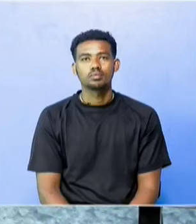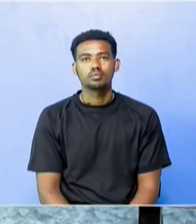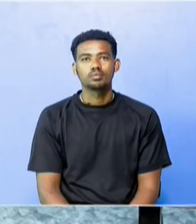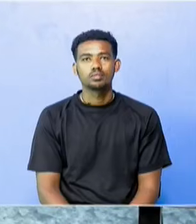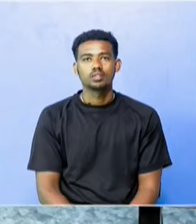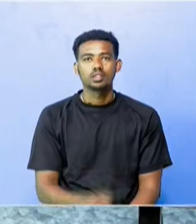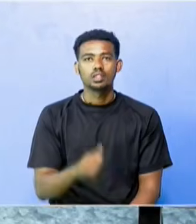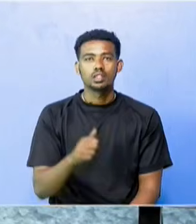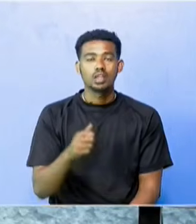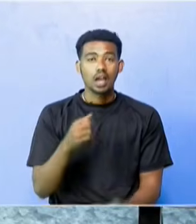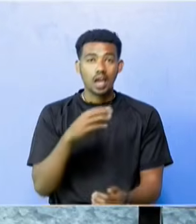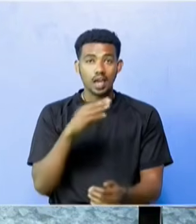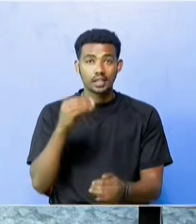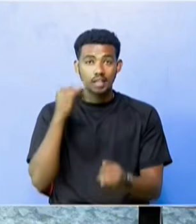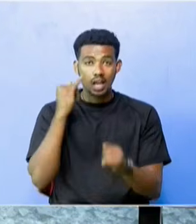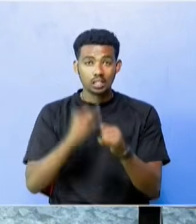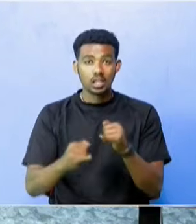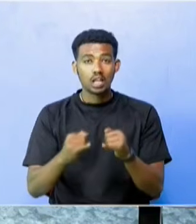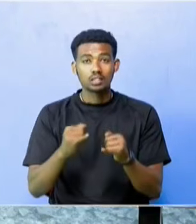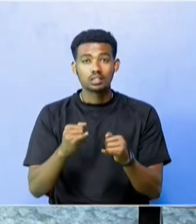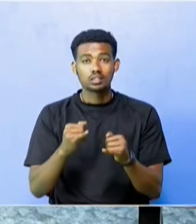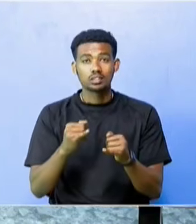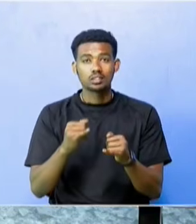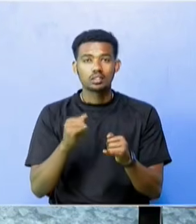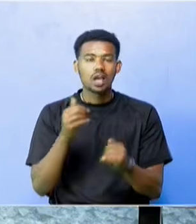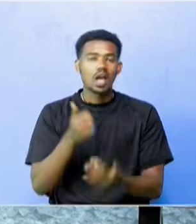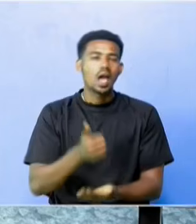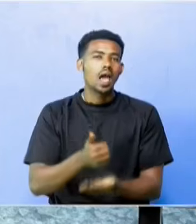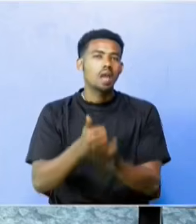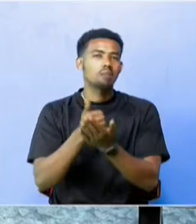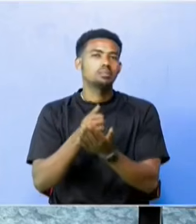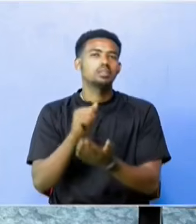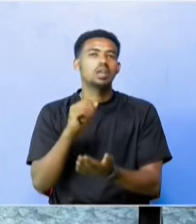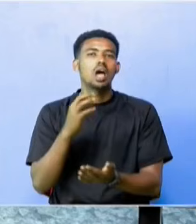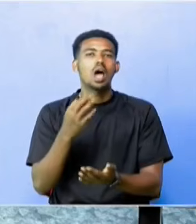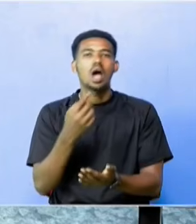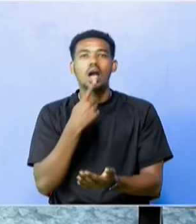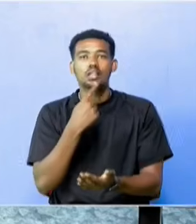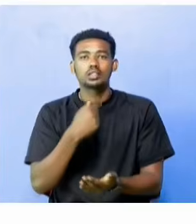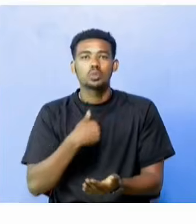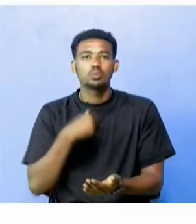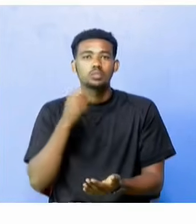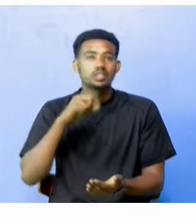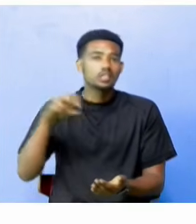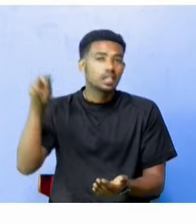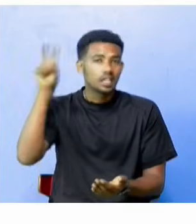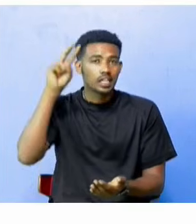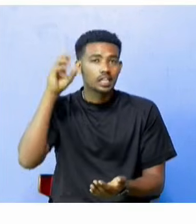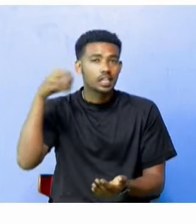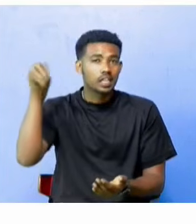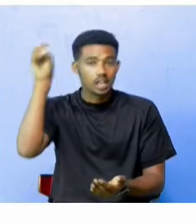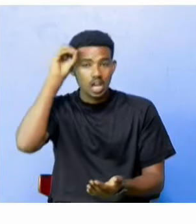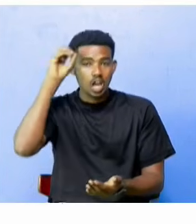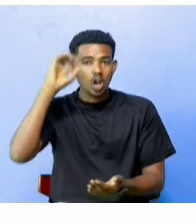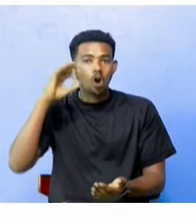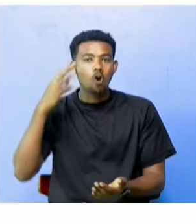and at last, it also helps us to tell the degree of another